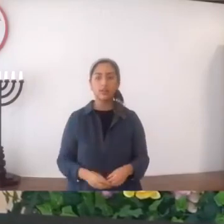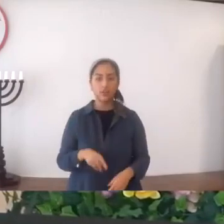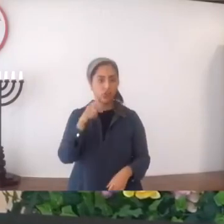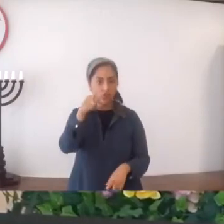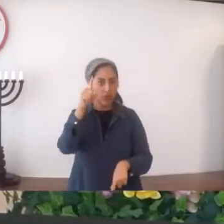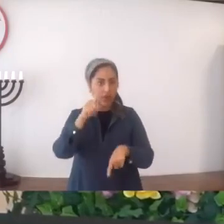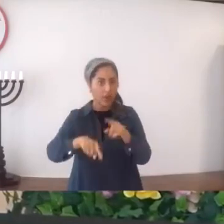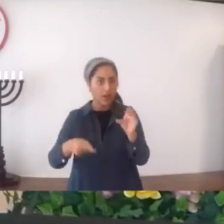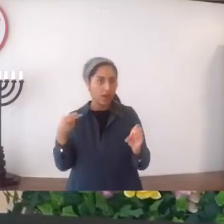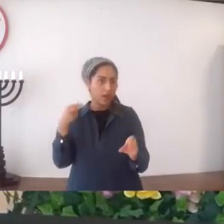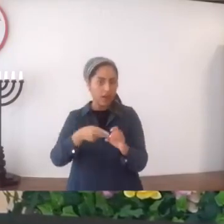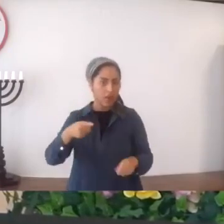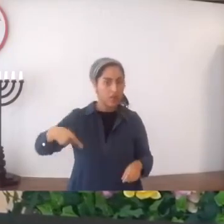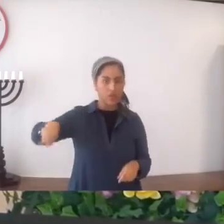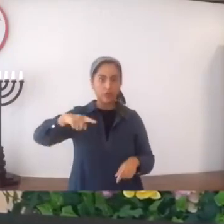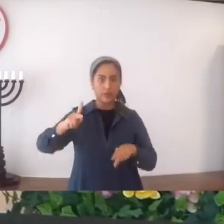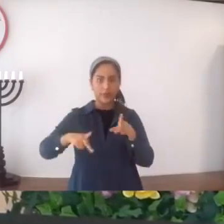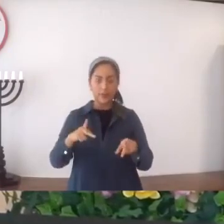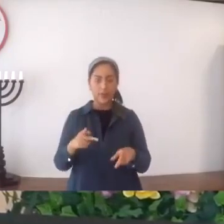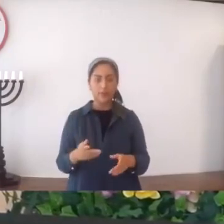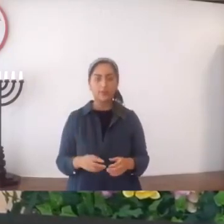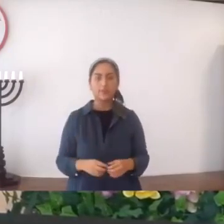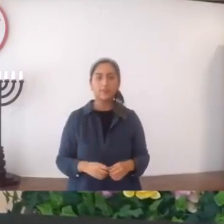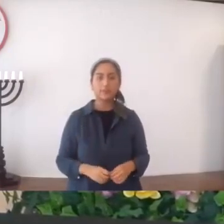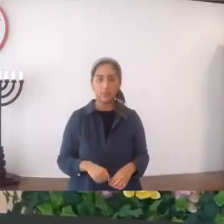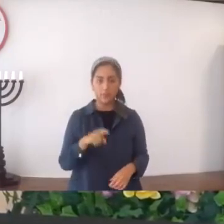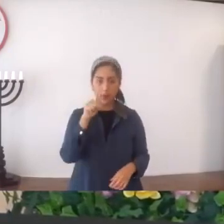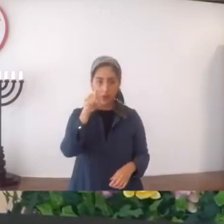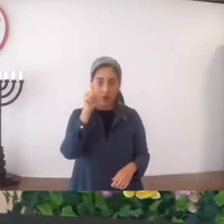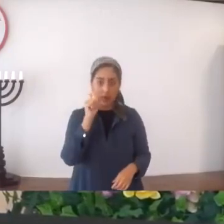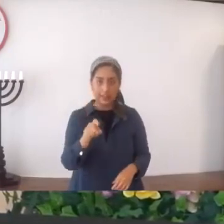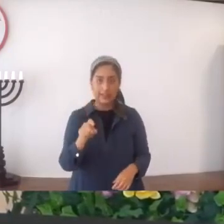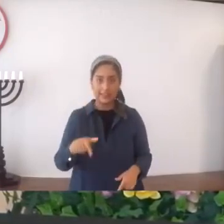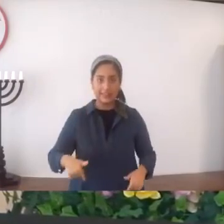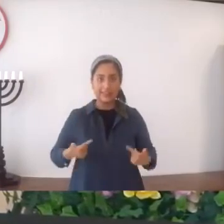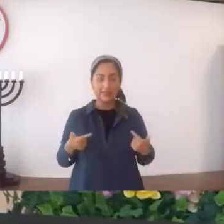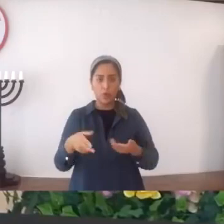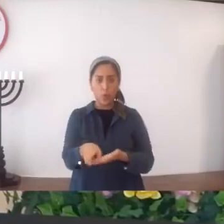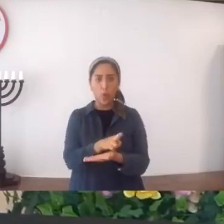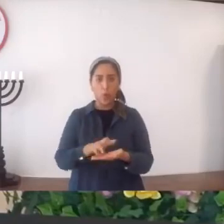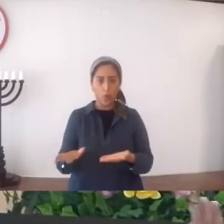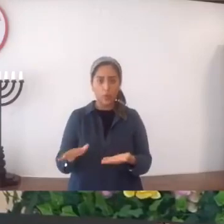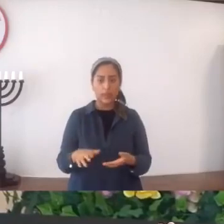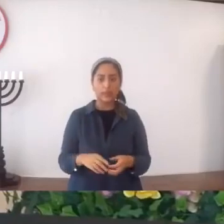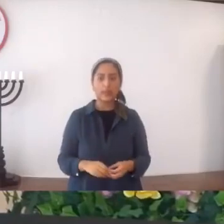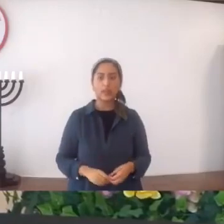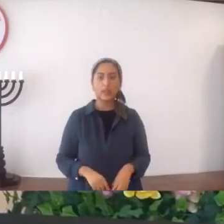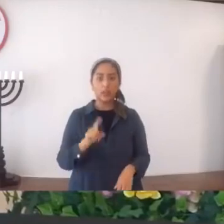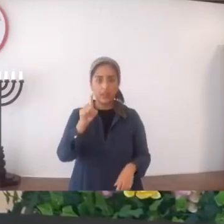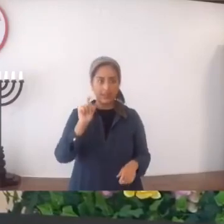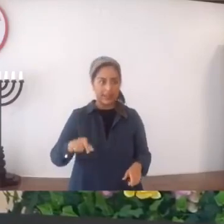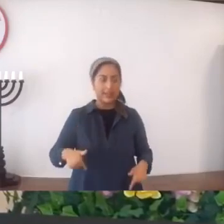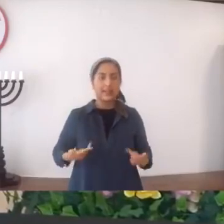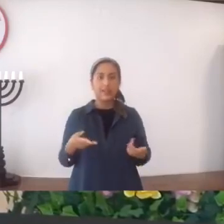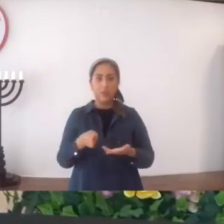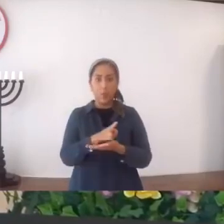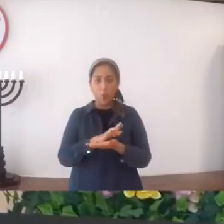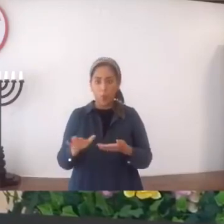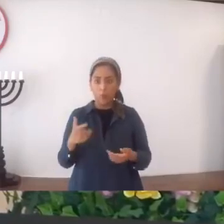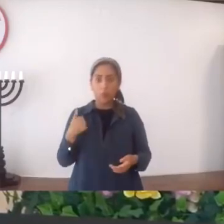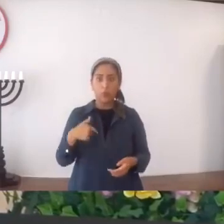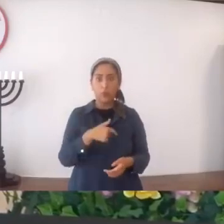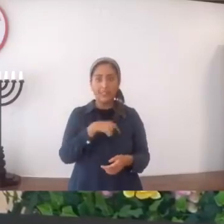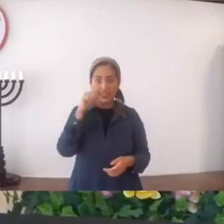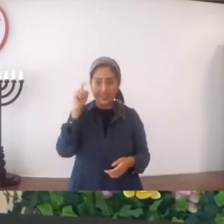are wrong, Entonces tú no puedes estar dentro de ese grupo. so you don't have to be Tú inside tienes that que group. estar santificado. You have to be sanctified. Tienes que